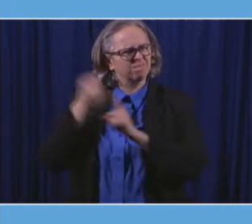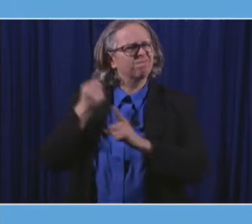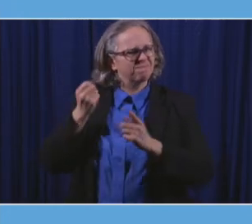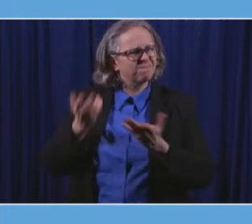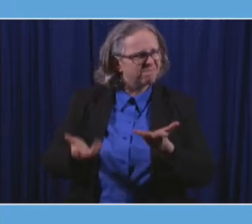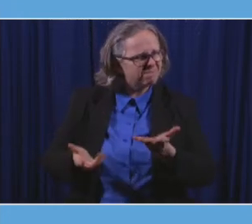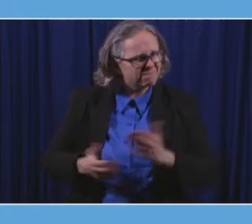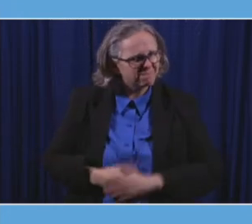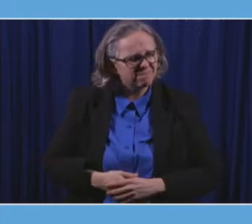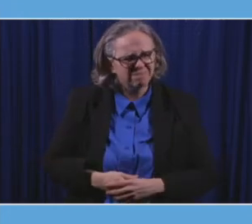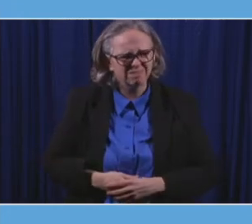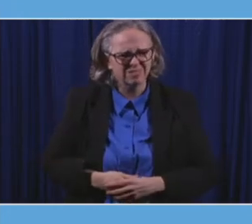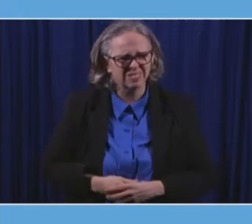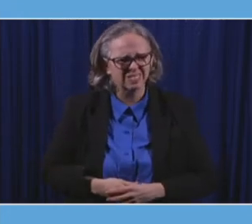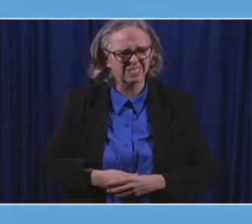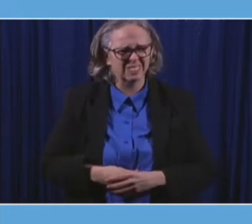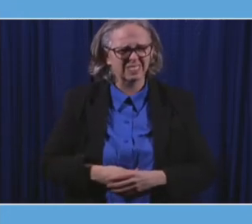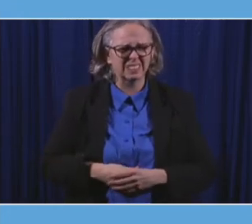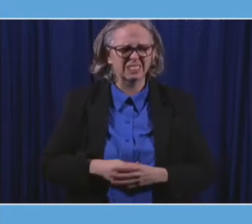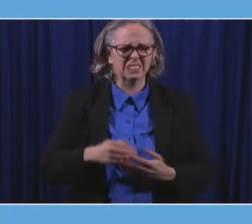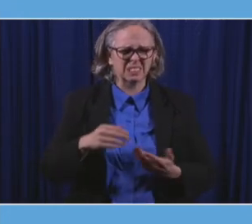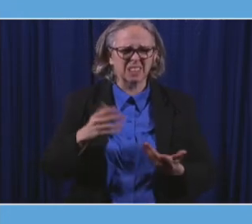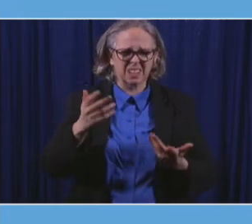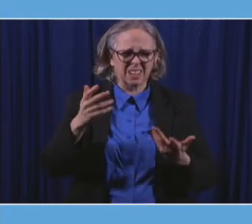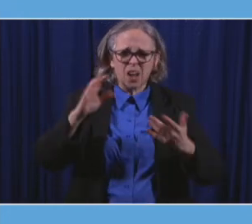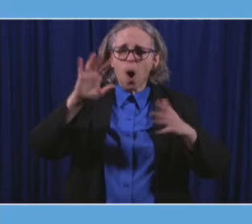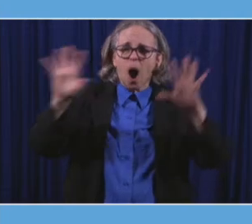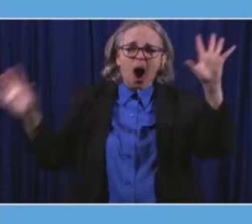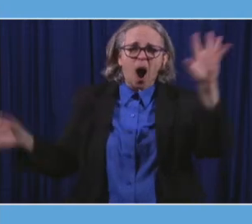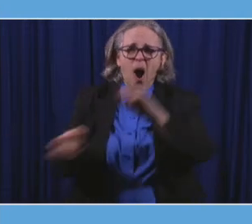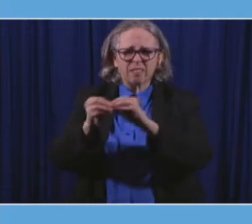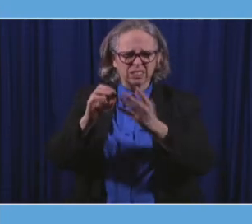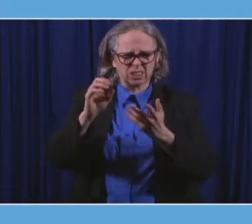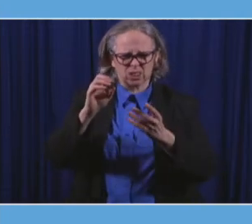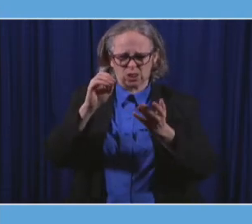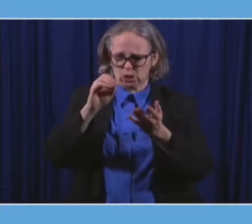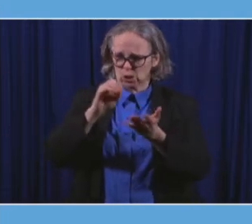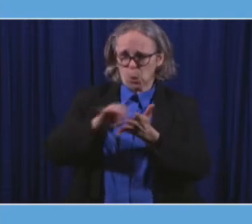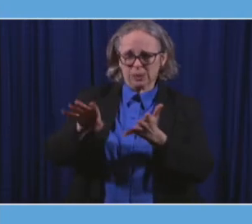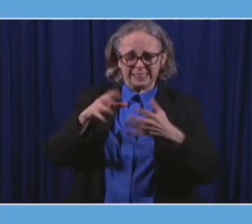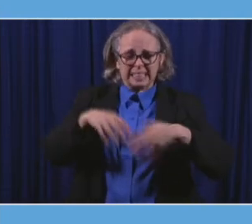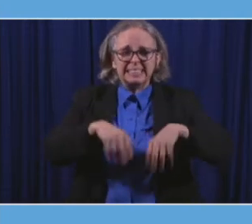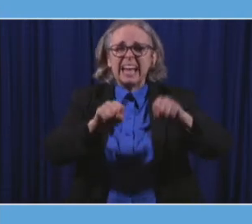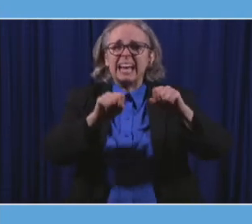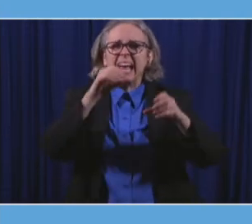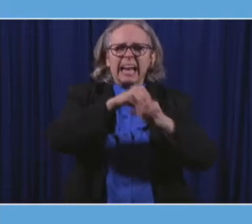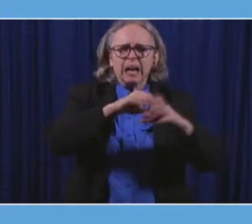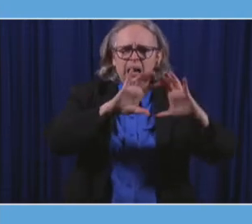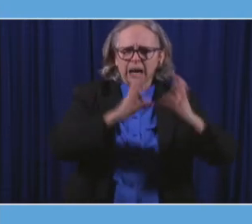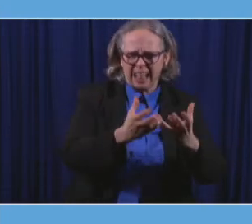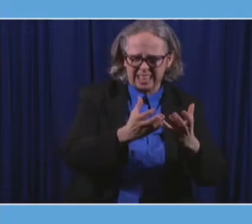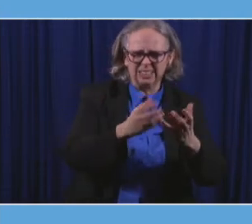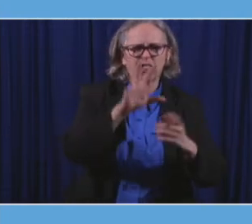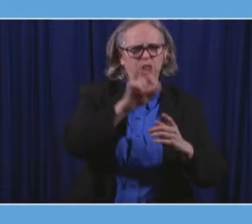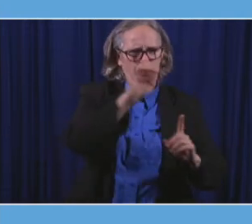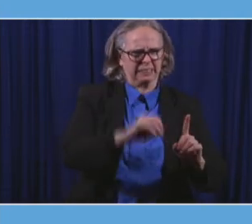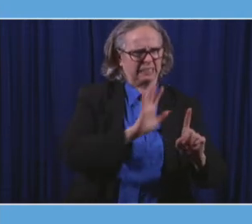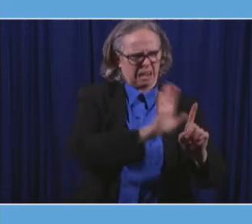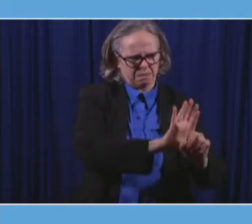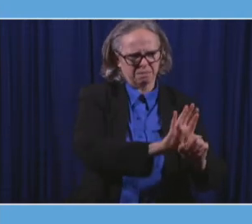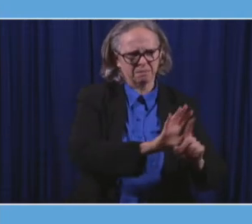our students today are in person. If you go to hybrid or partial,